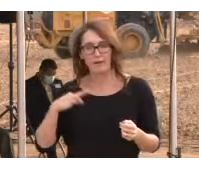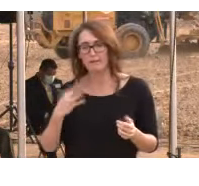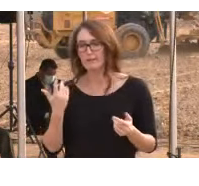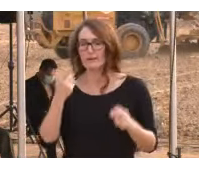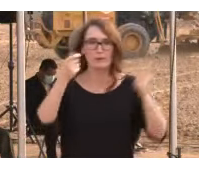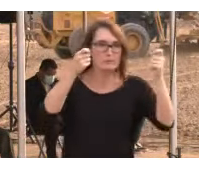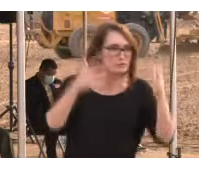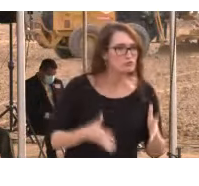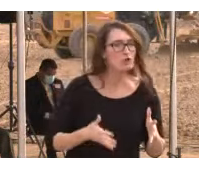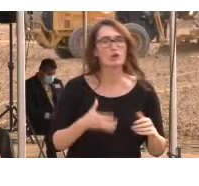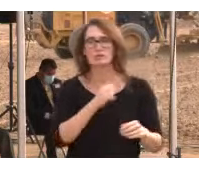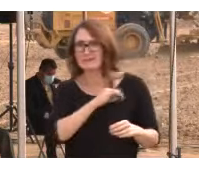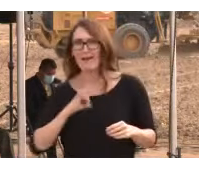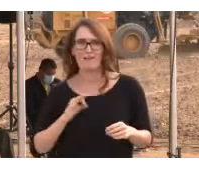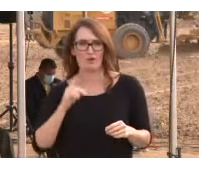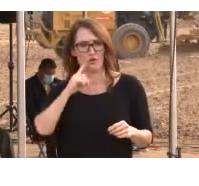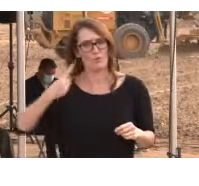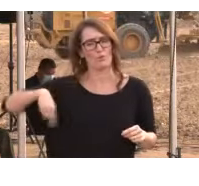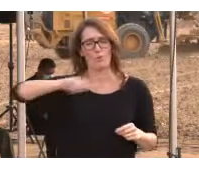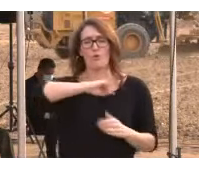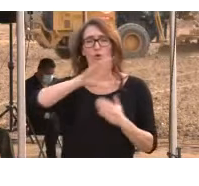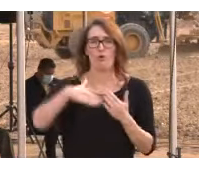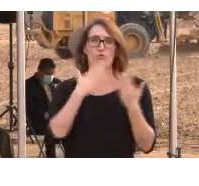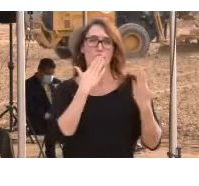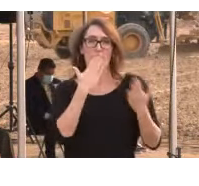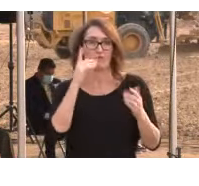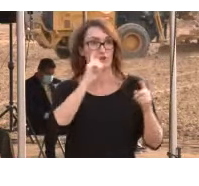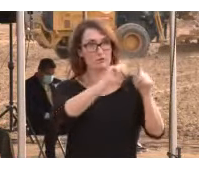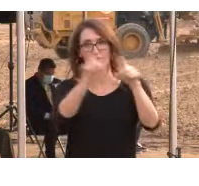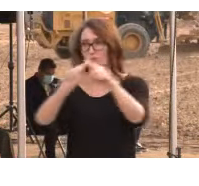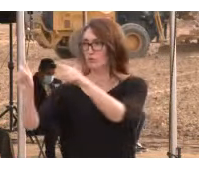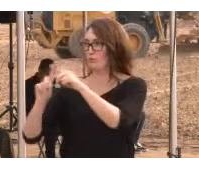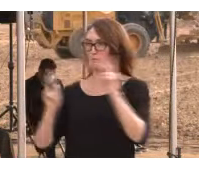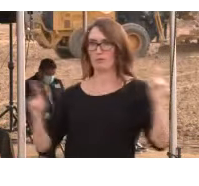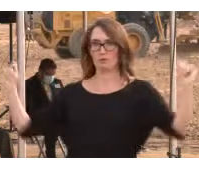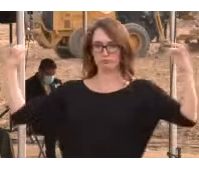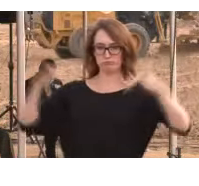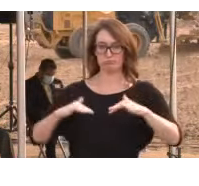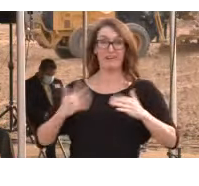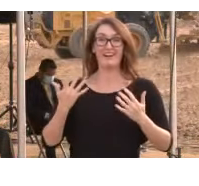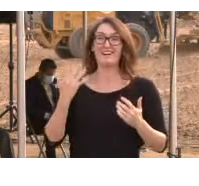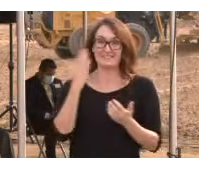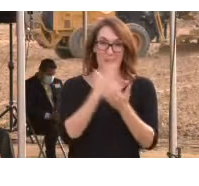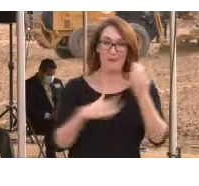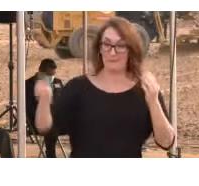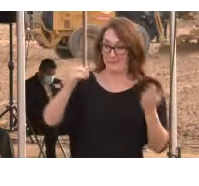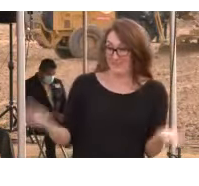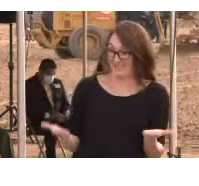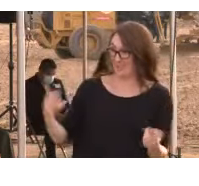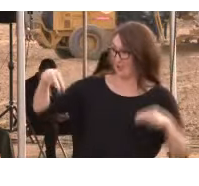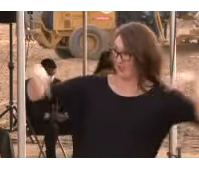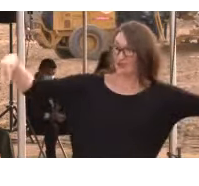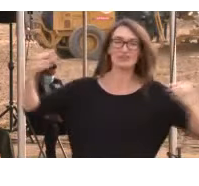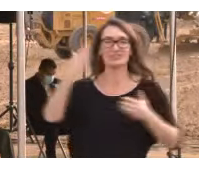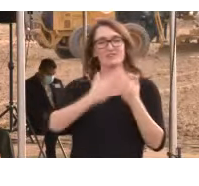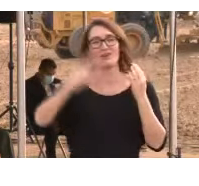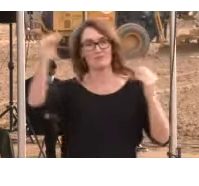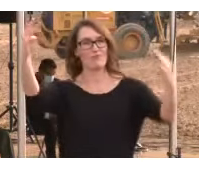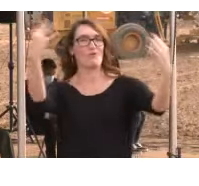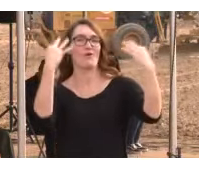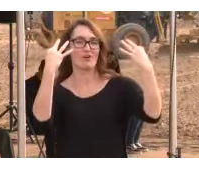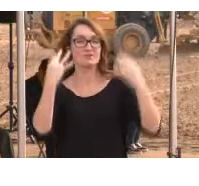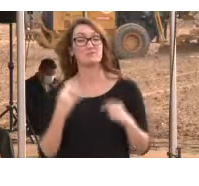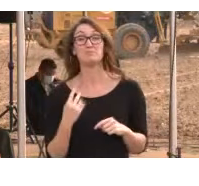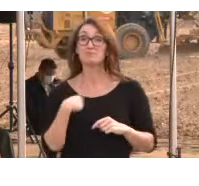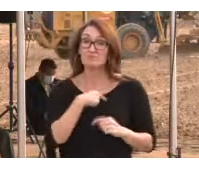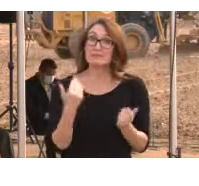Fresno City College, we are all grateful for you who've come together in person and virtually, and especially to all the